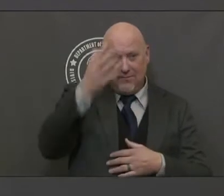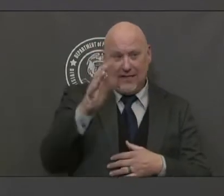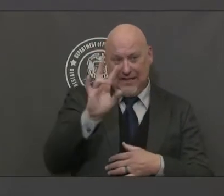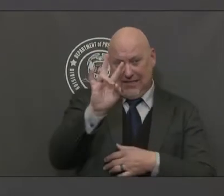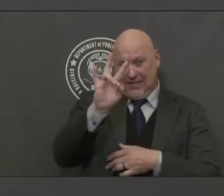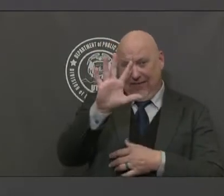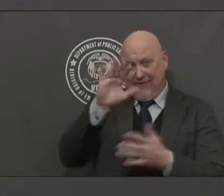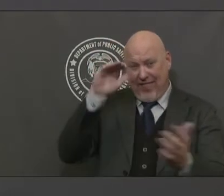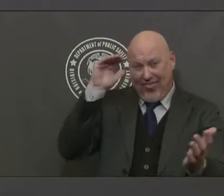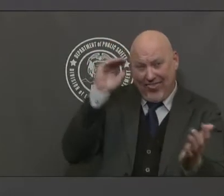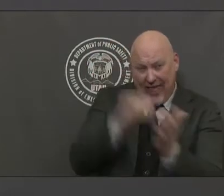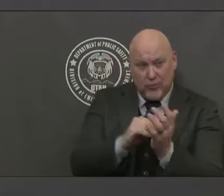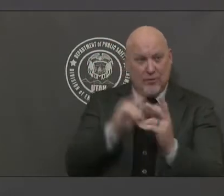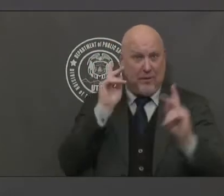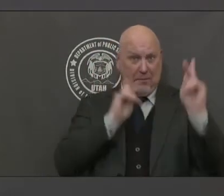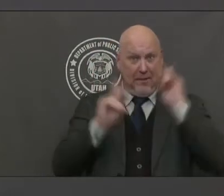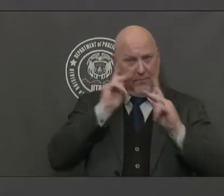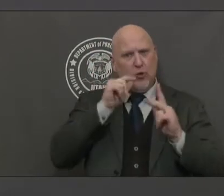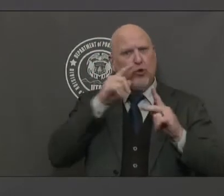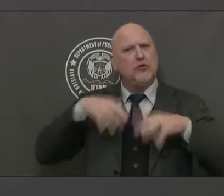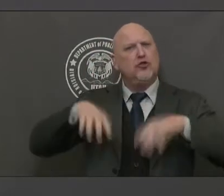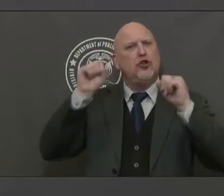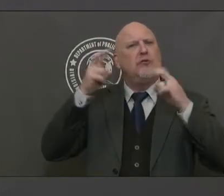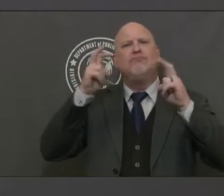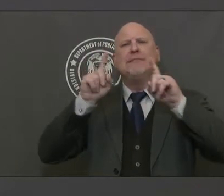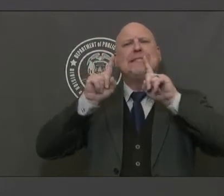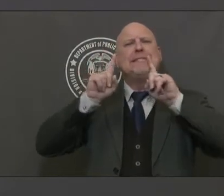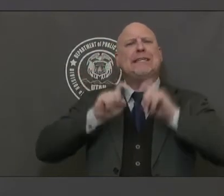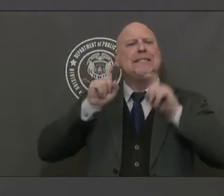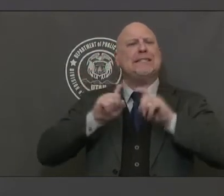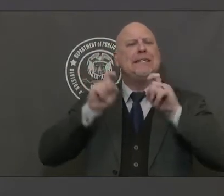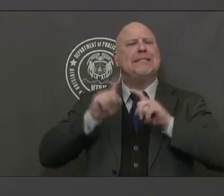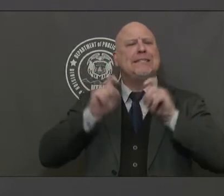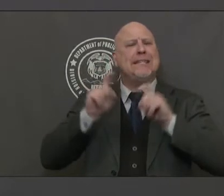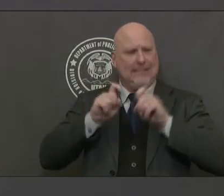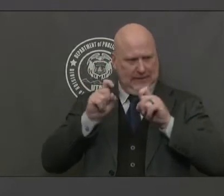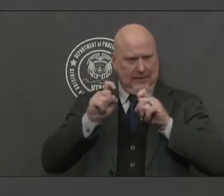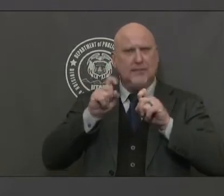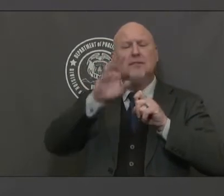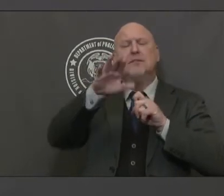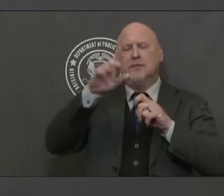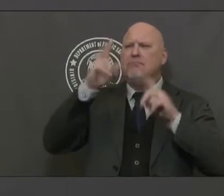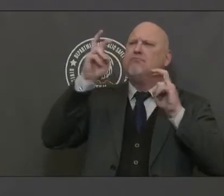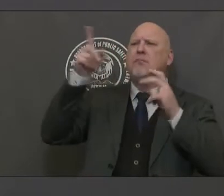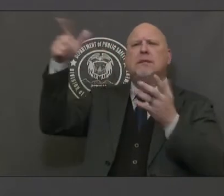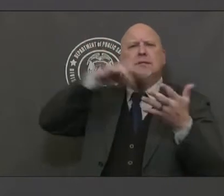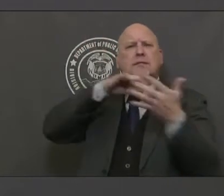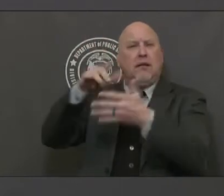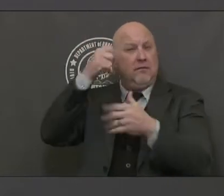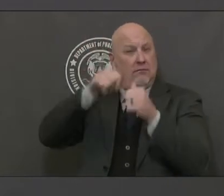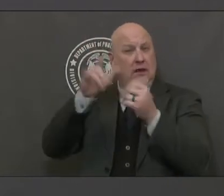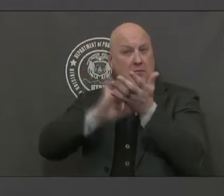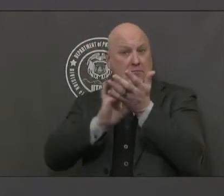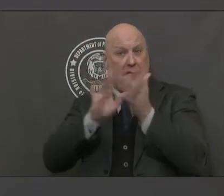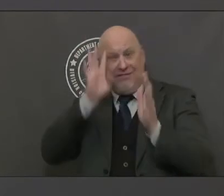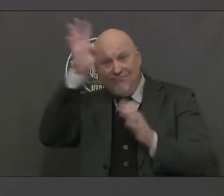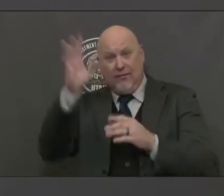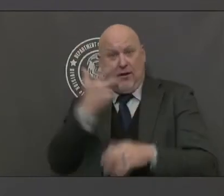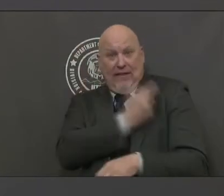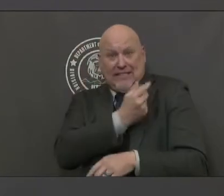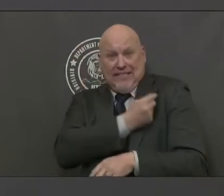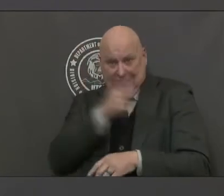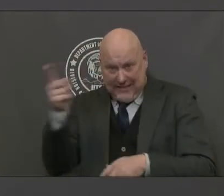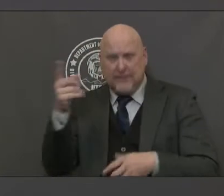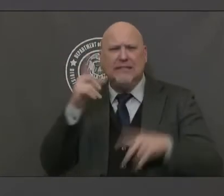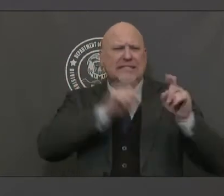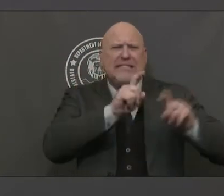miracle. We are underselling these vaccines. And so as these new doses of Johnson & Johnson come on, and